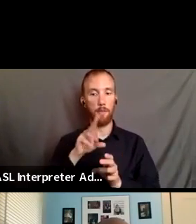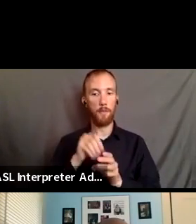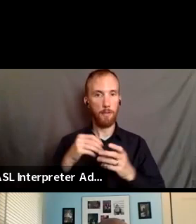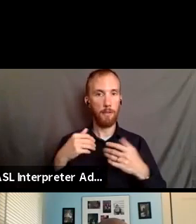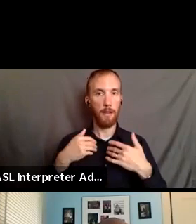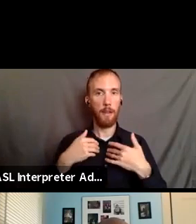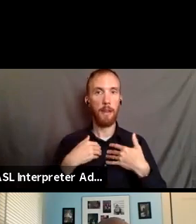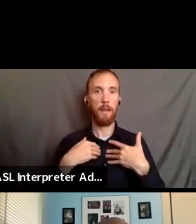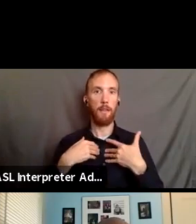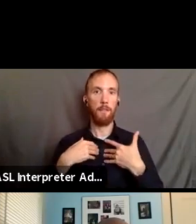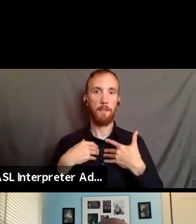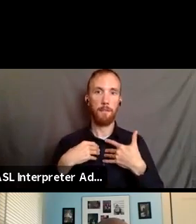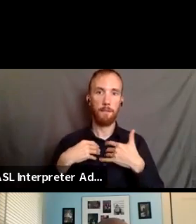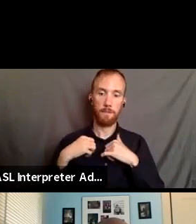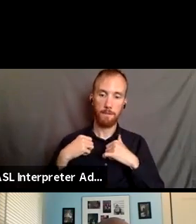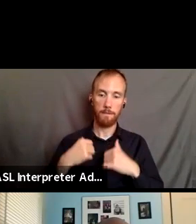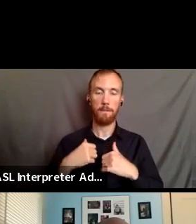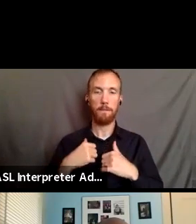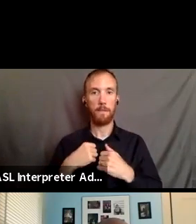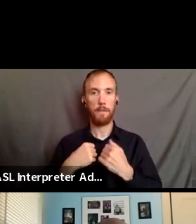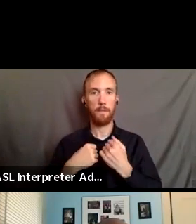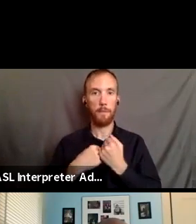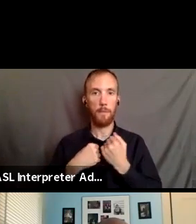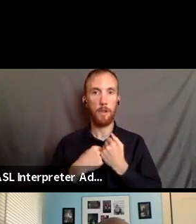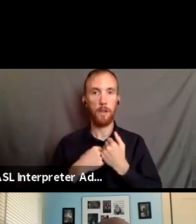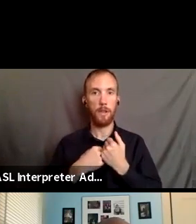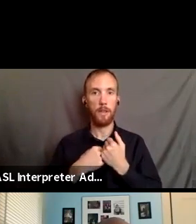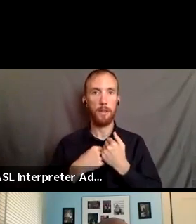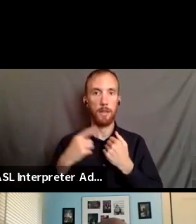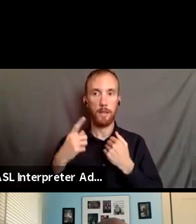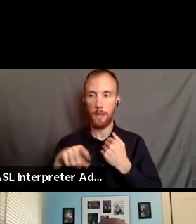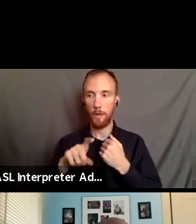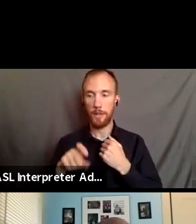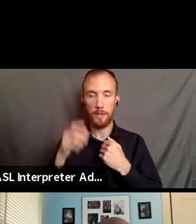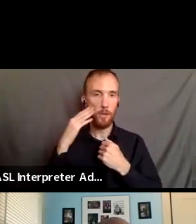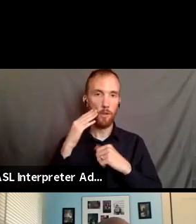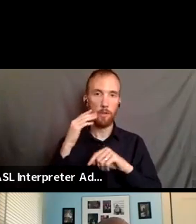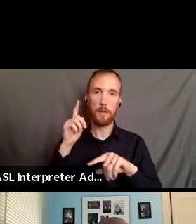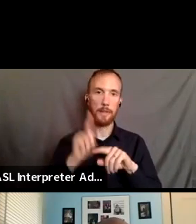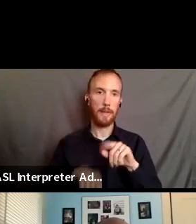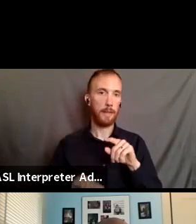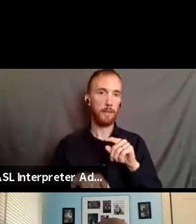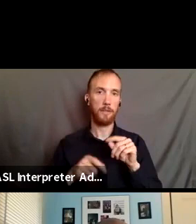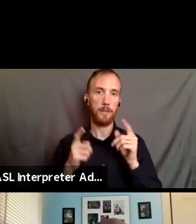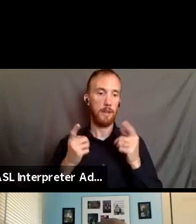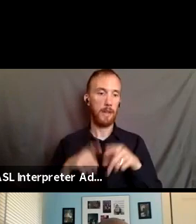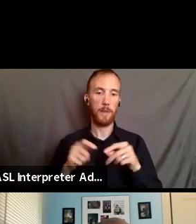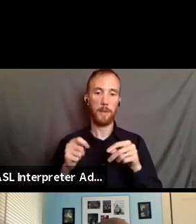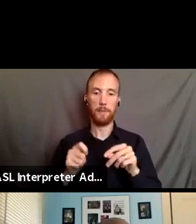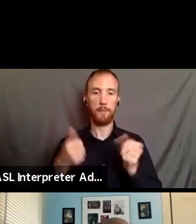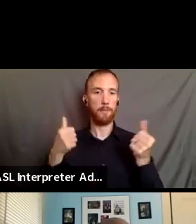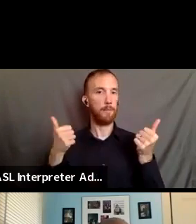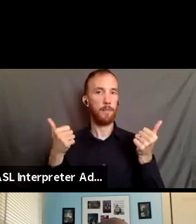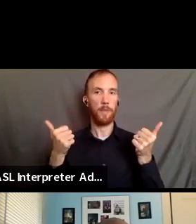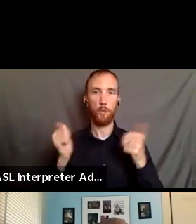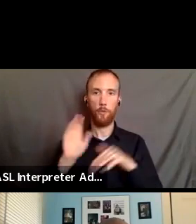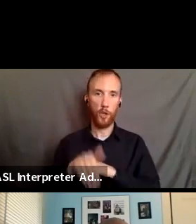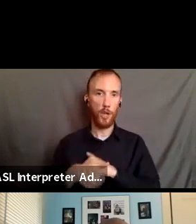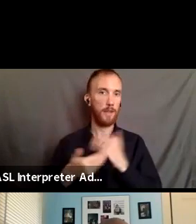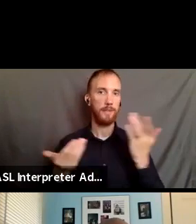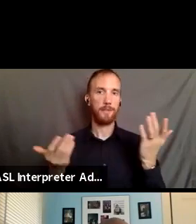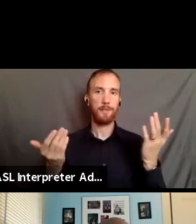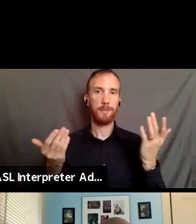reality uh just can't happen overnight like any change in schools it will take time to make it